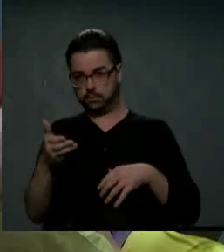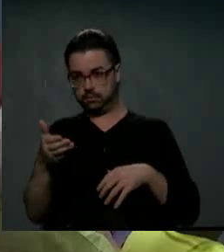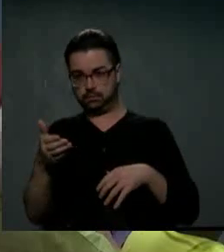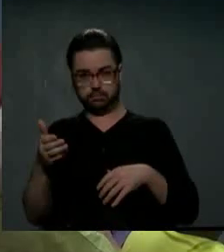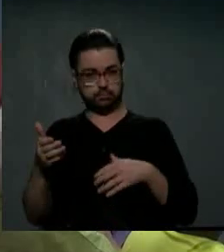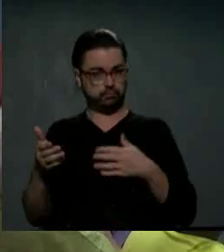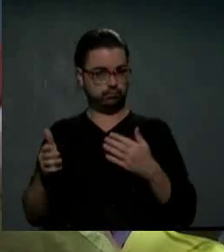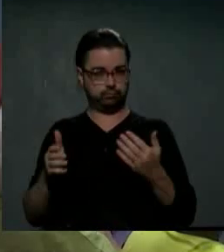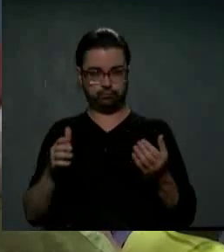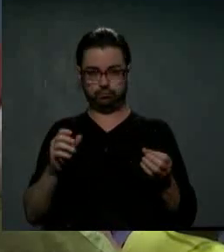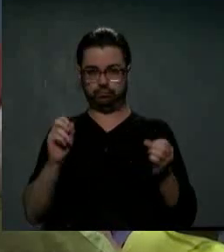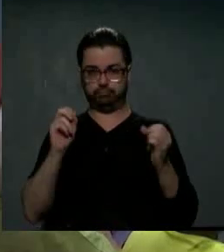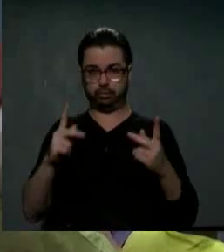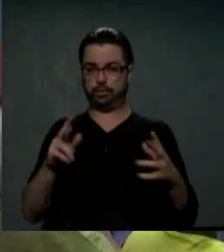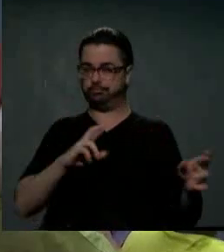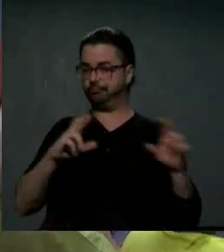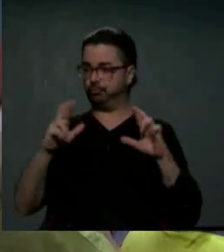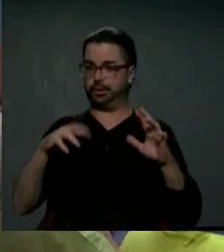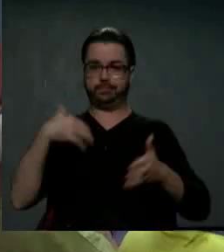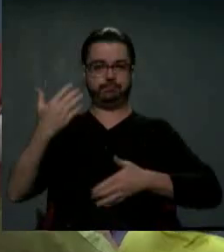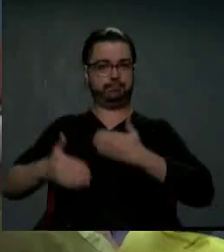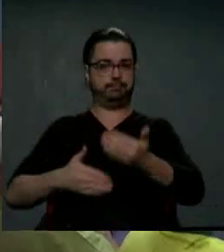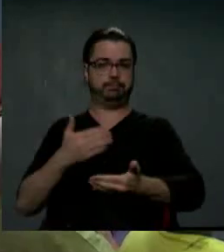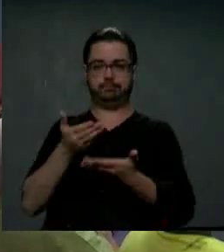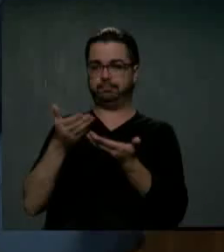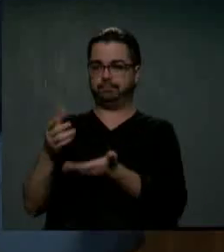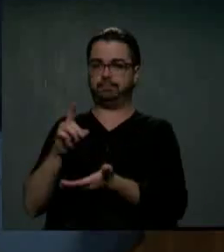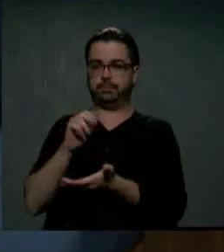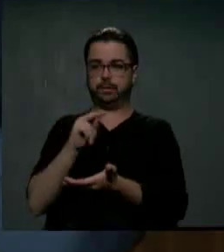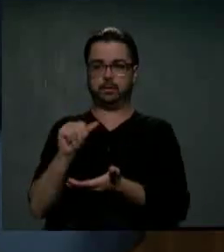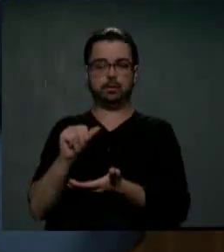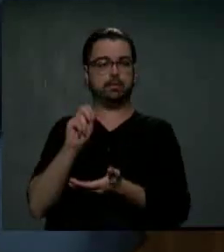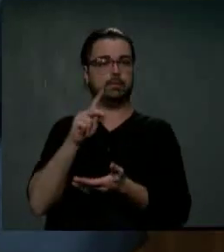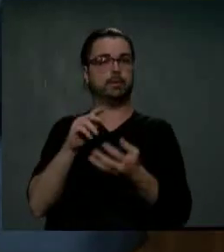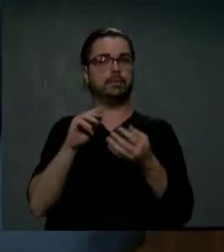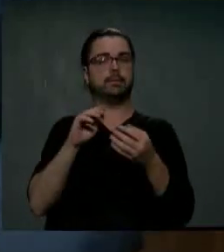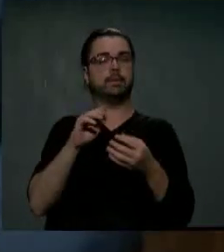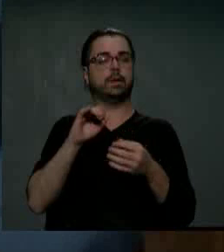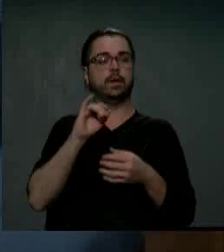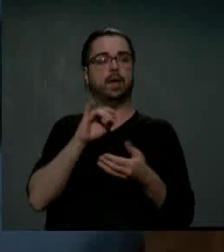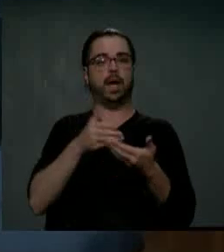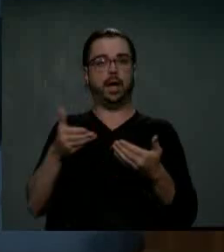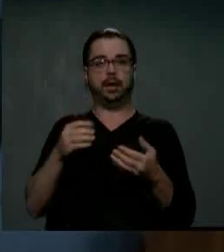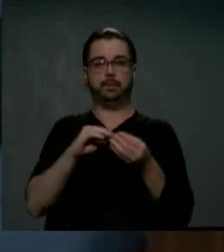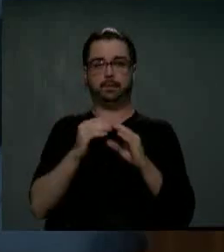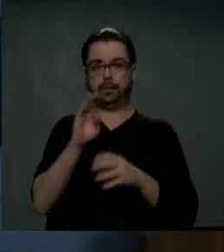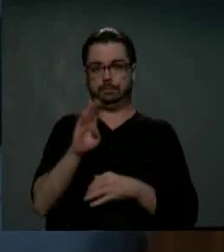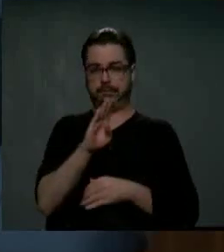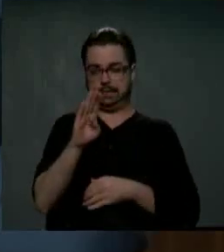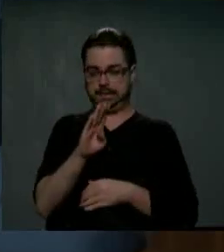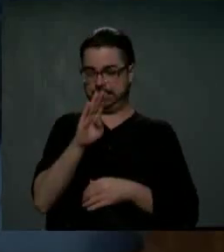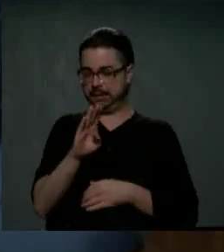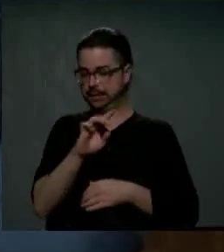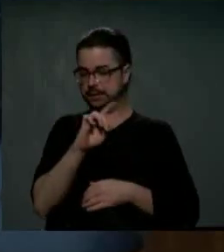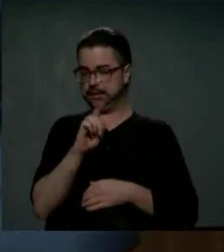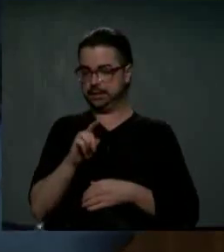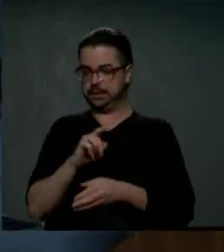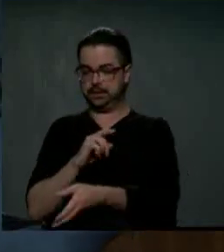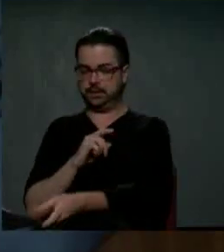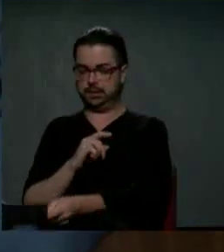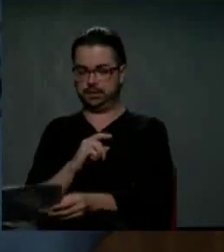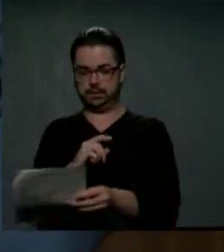Okay. Ready to proceed, Donna? Item number B, file number Z-9284, Sticks